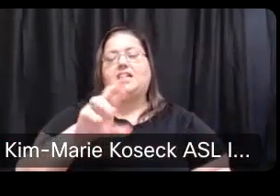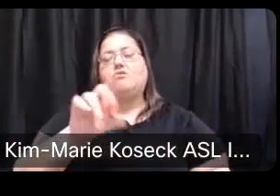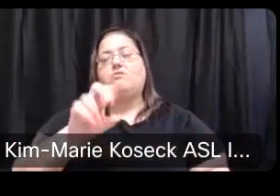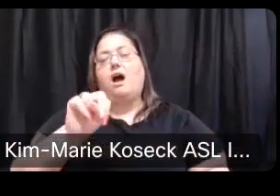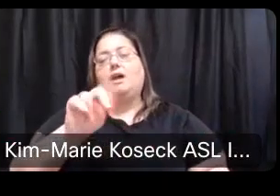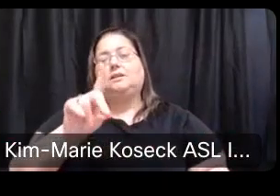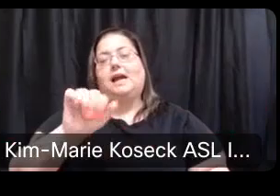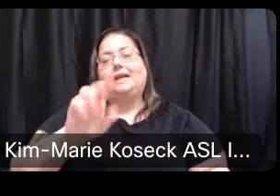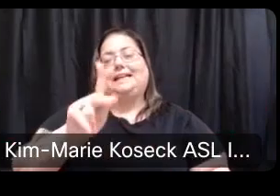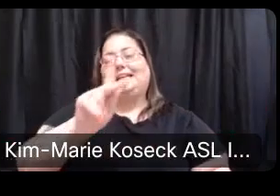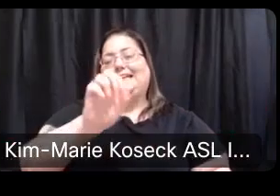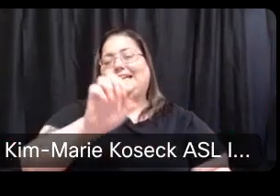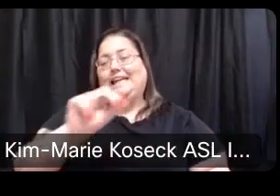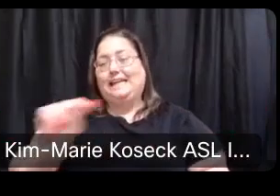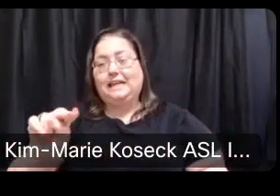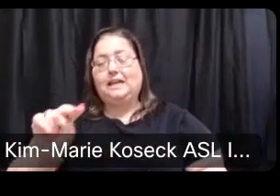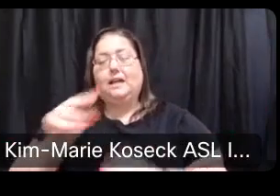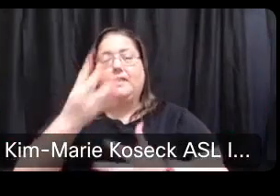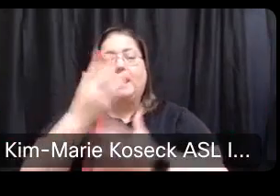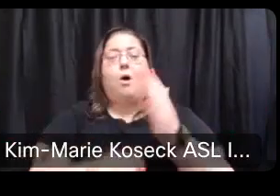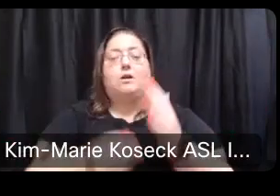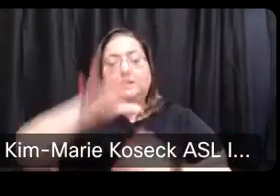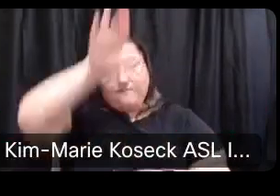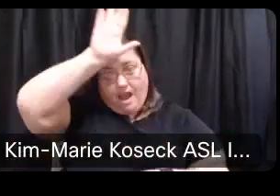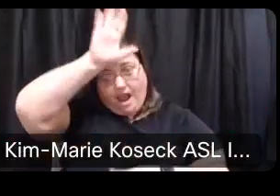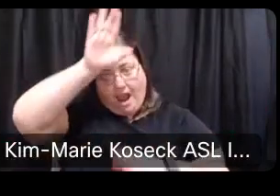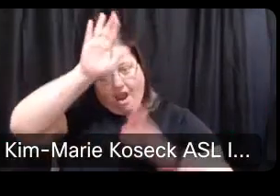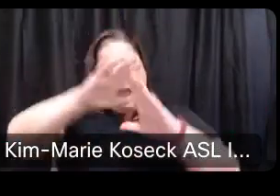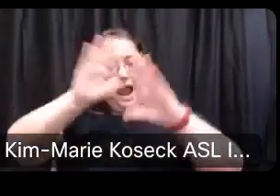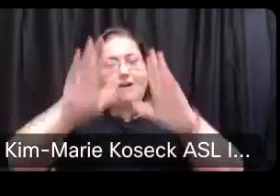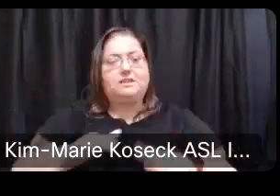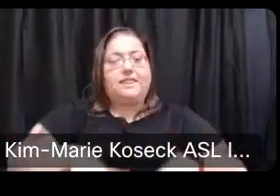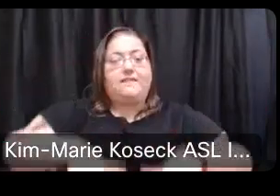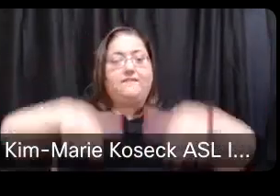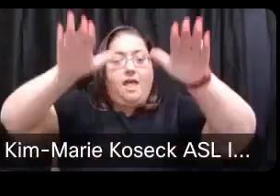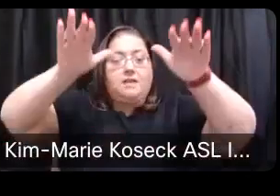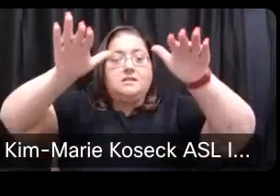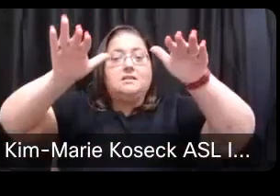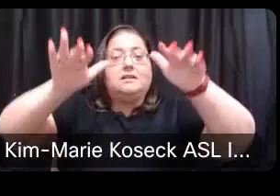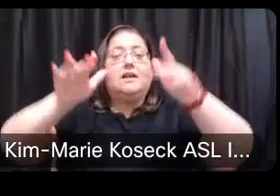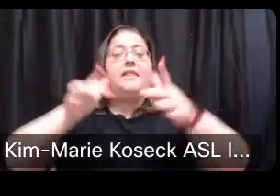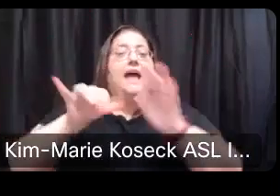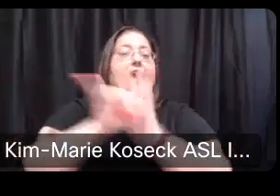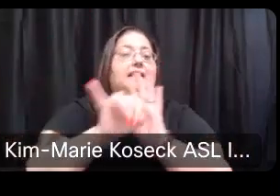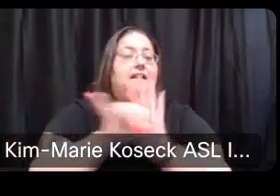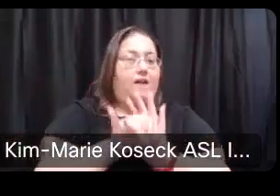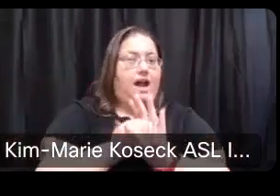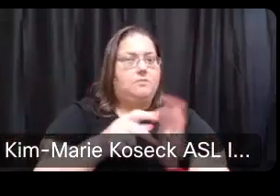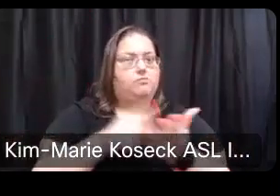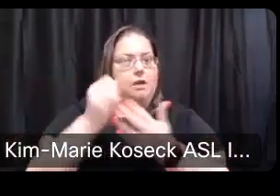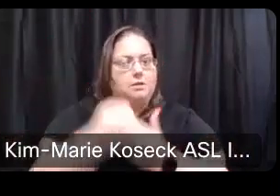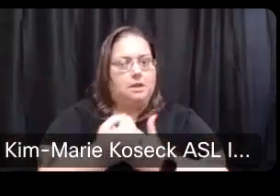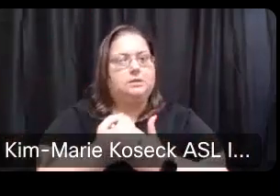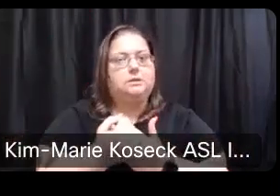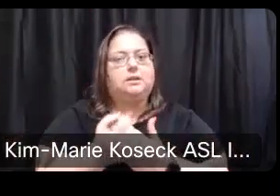of Keene, which lost its firehouse in the floods. And so they identified a number of projects